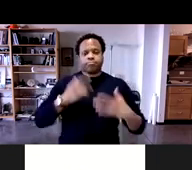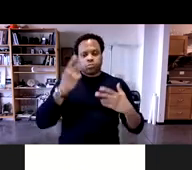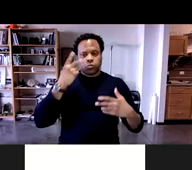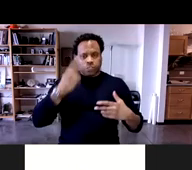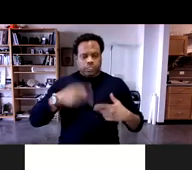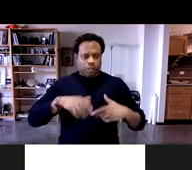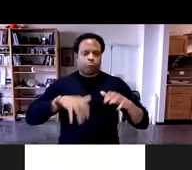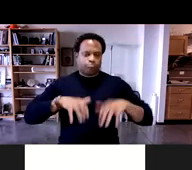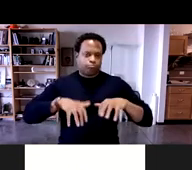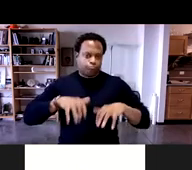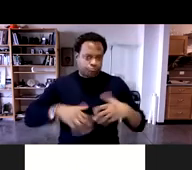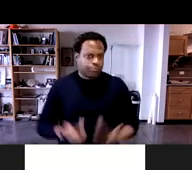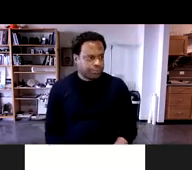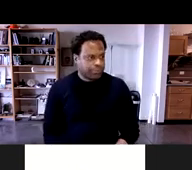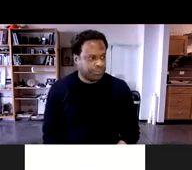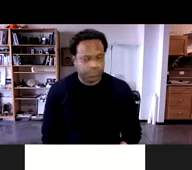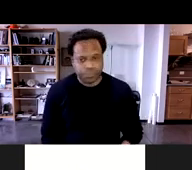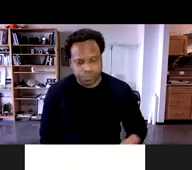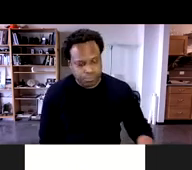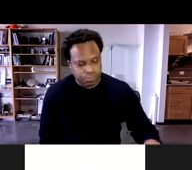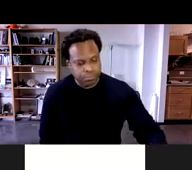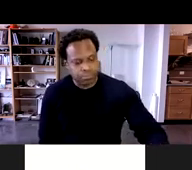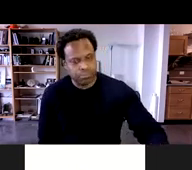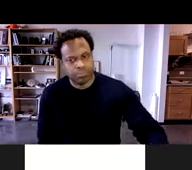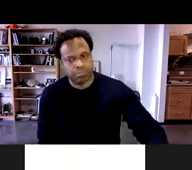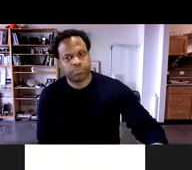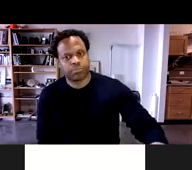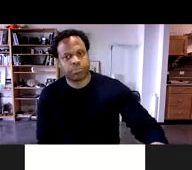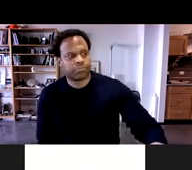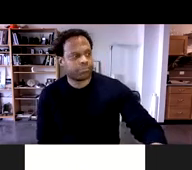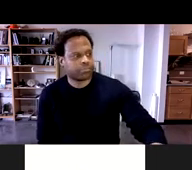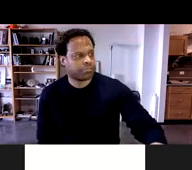and then it would open the box, slide it out to you, and allow you to start typing.